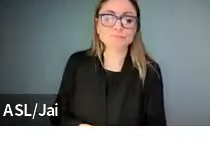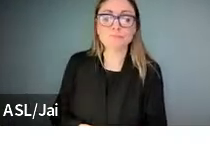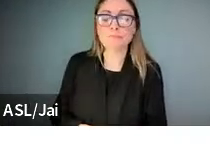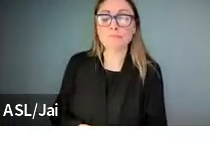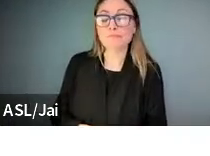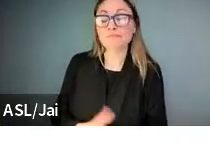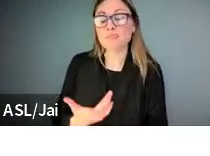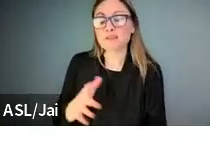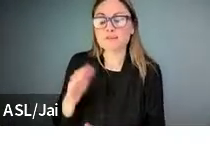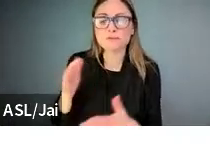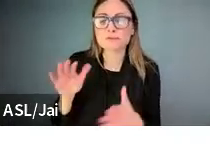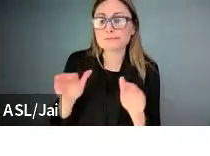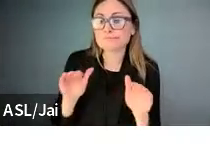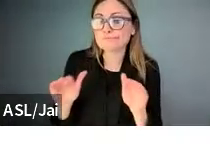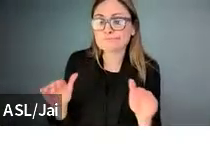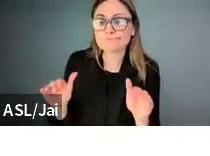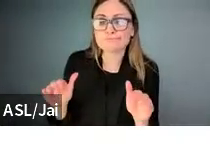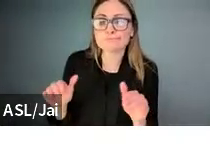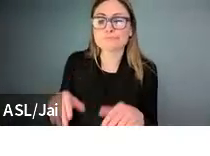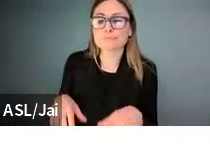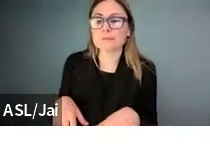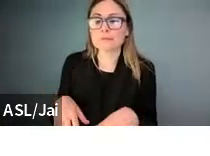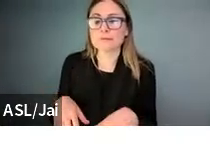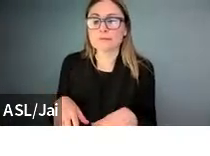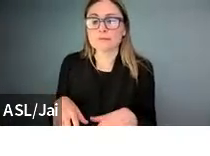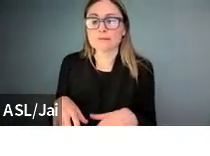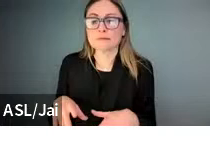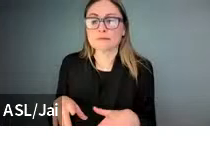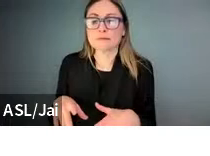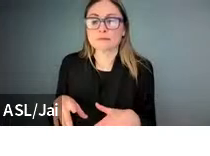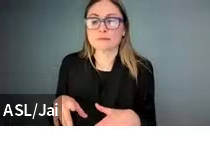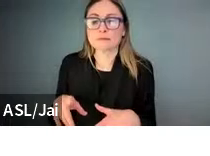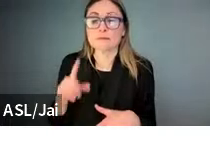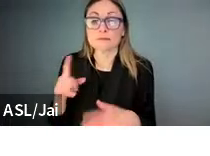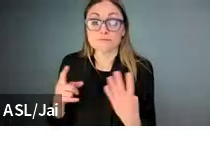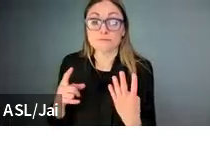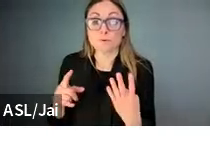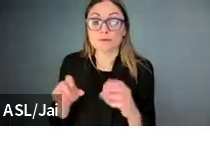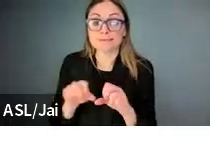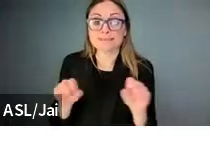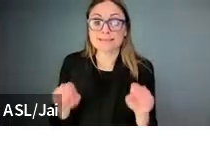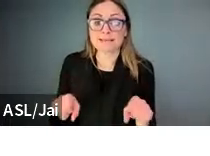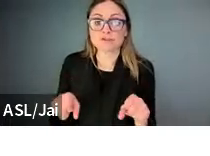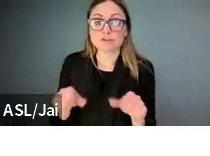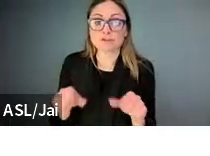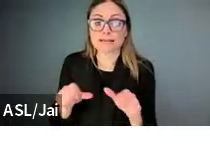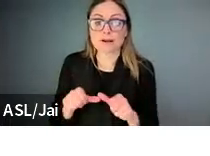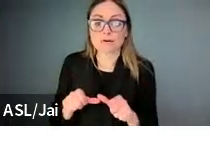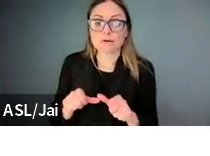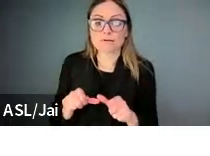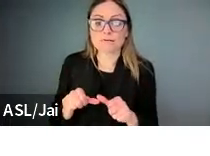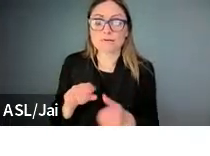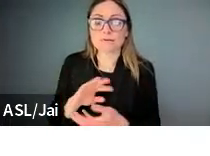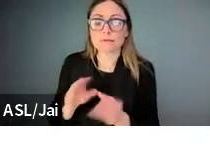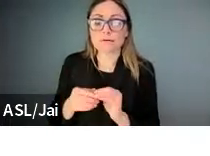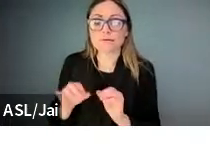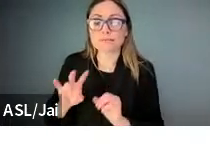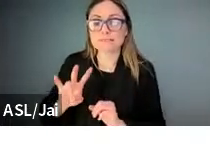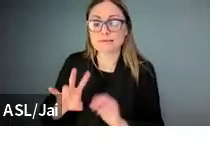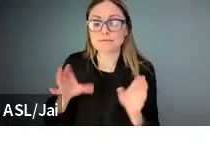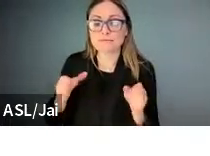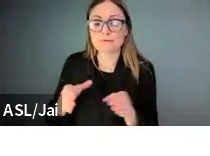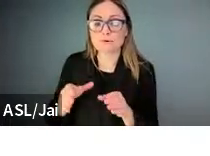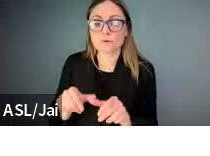as a reminder, those 4 station areas are among 7 focus areas that we have